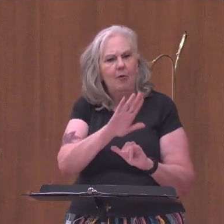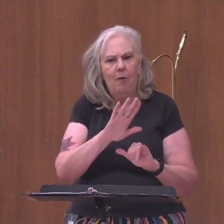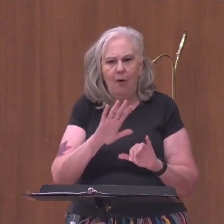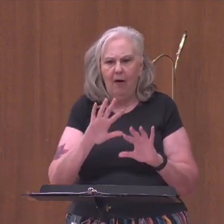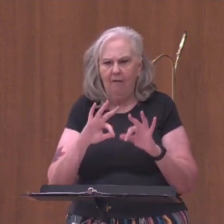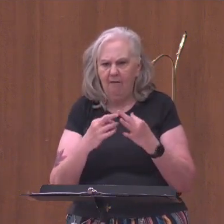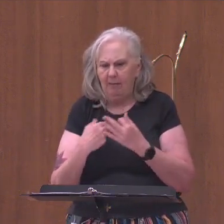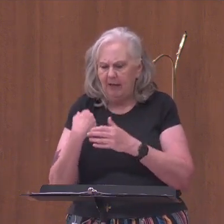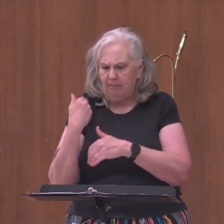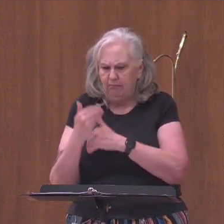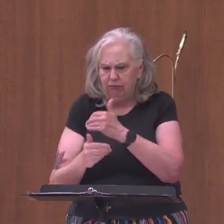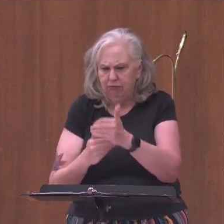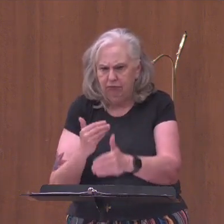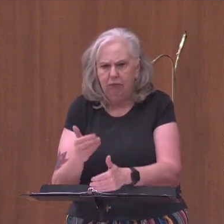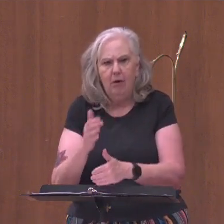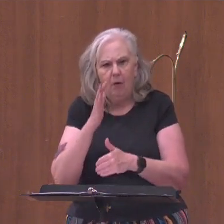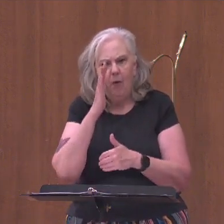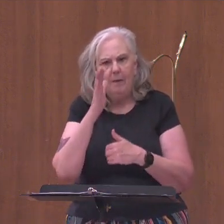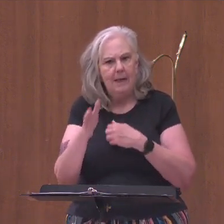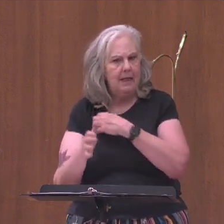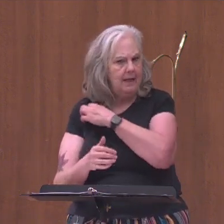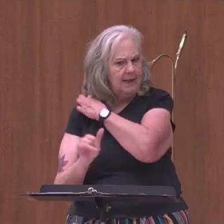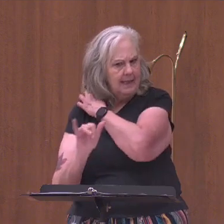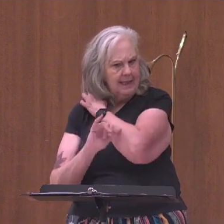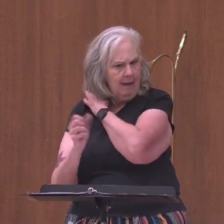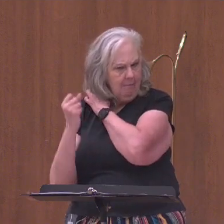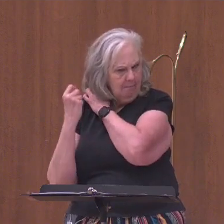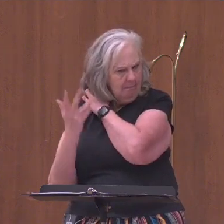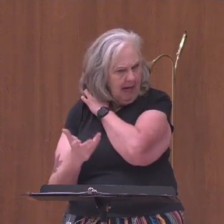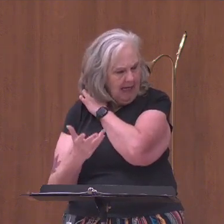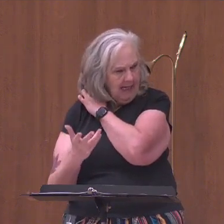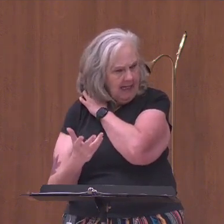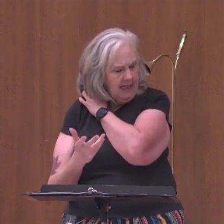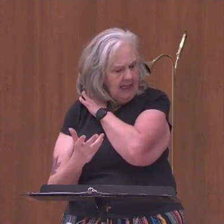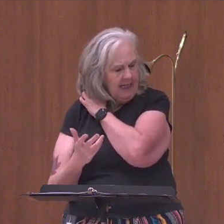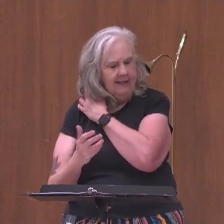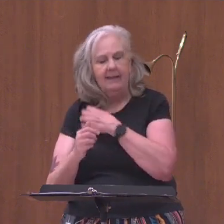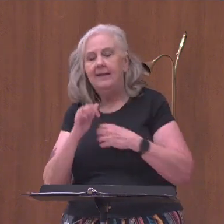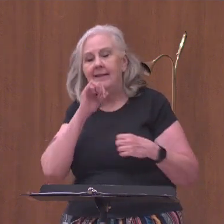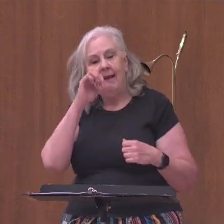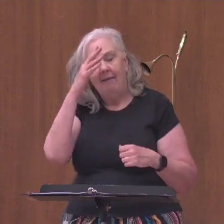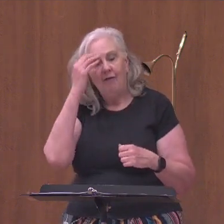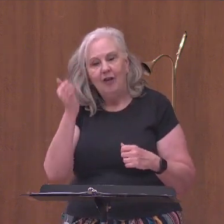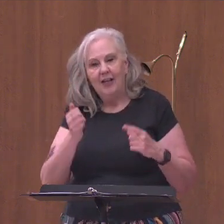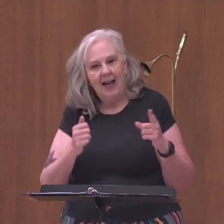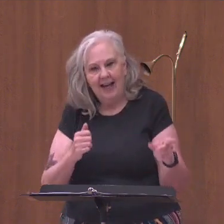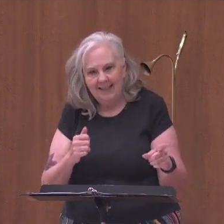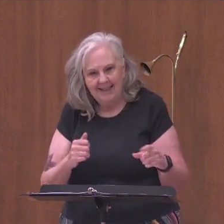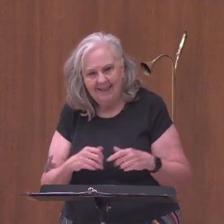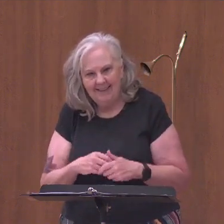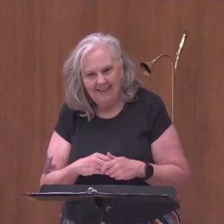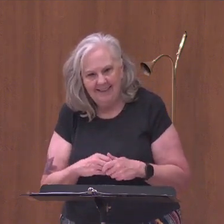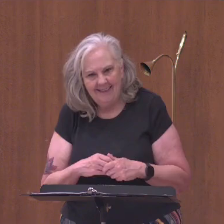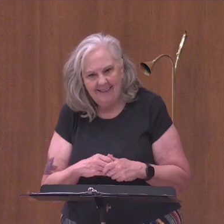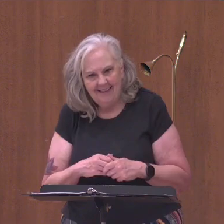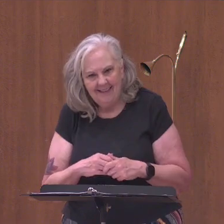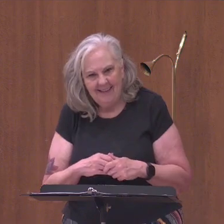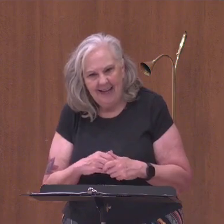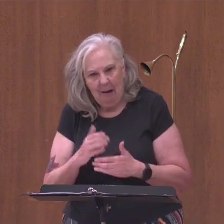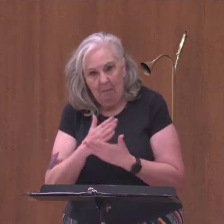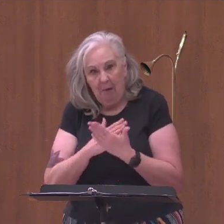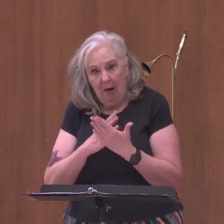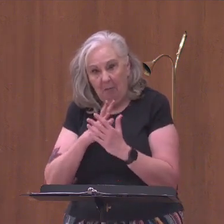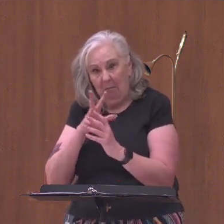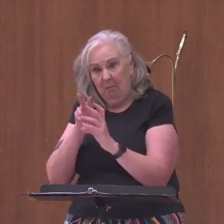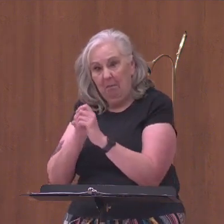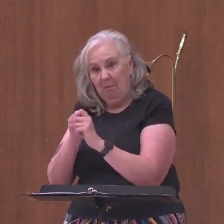be." It was a reminder. You are not forgotten. You are part of something